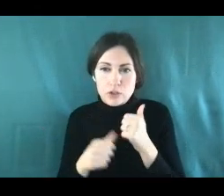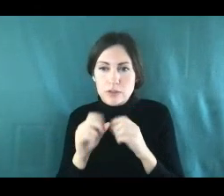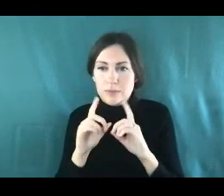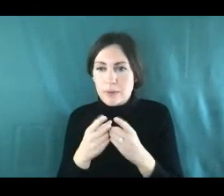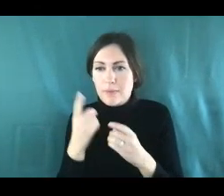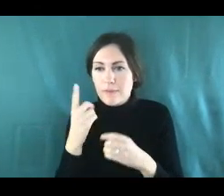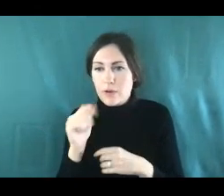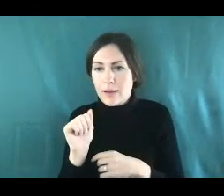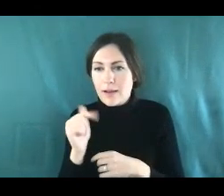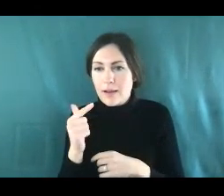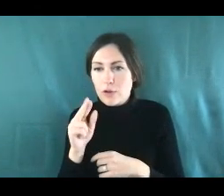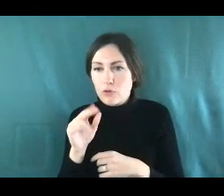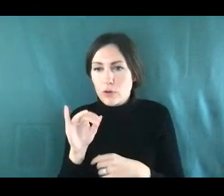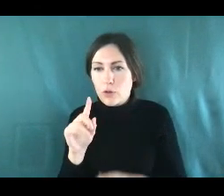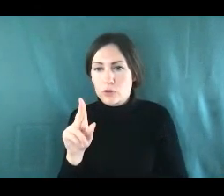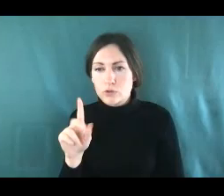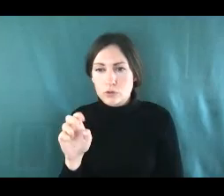Next slide, please.